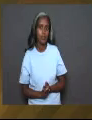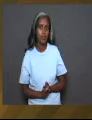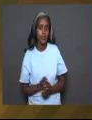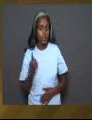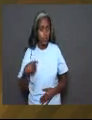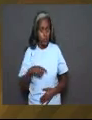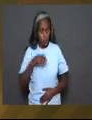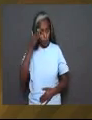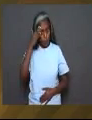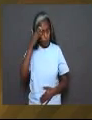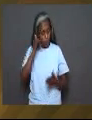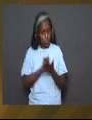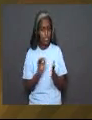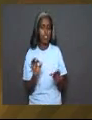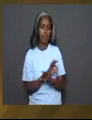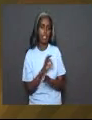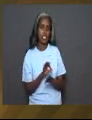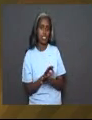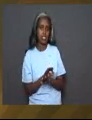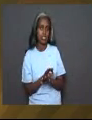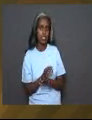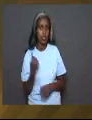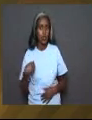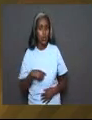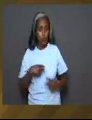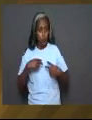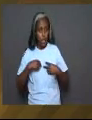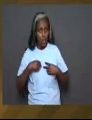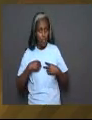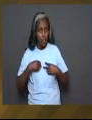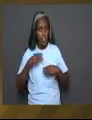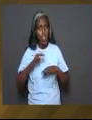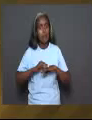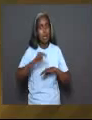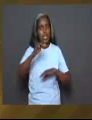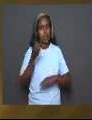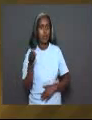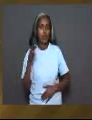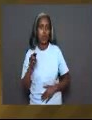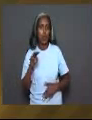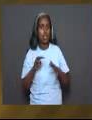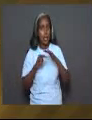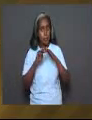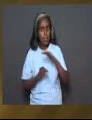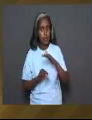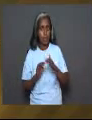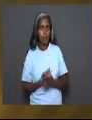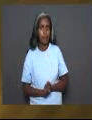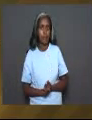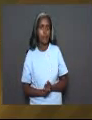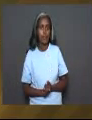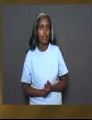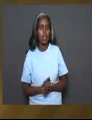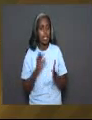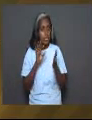We know that a function will have a maximum or a minimum at